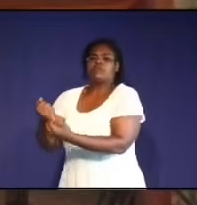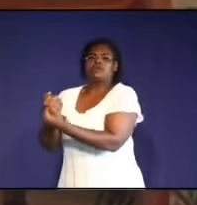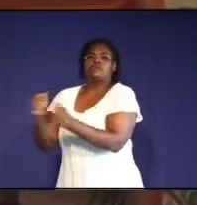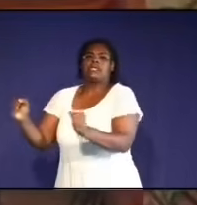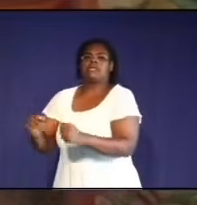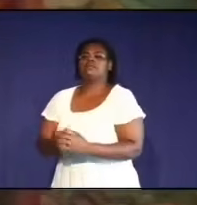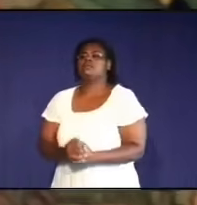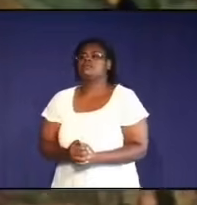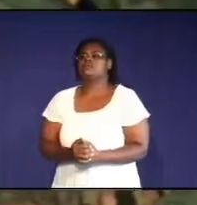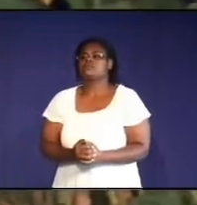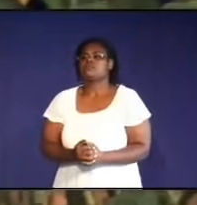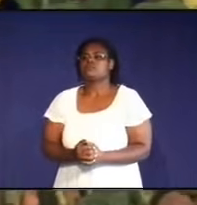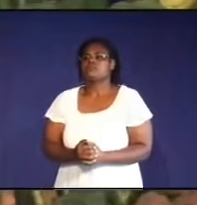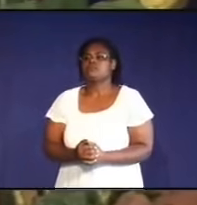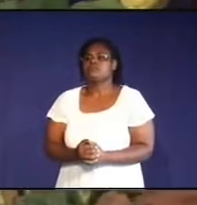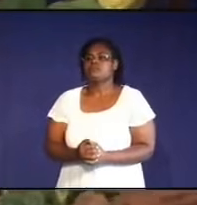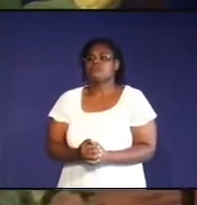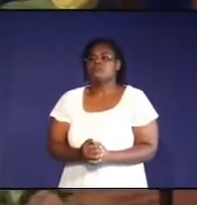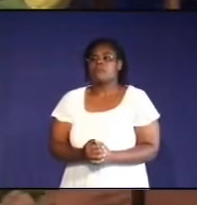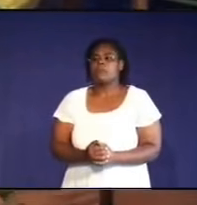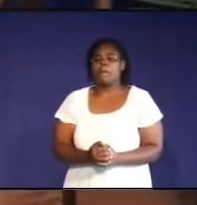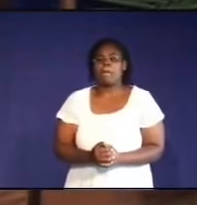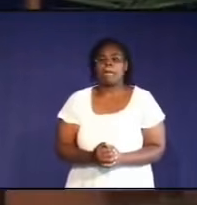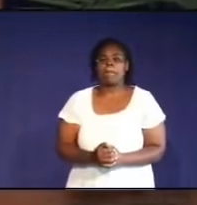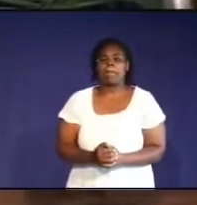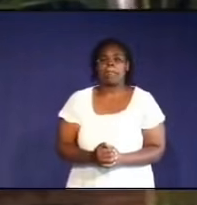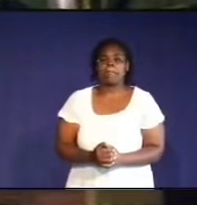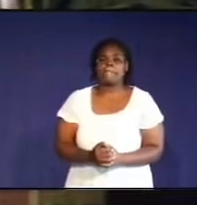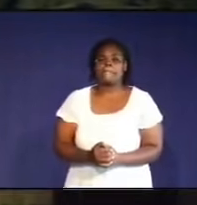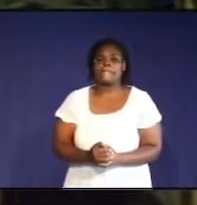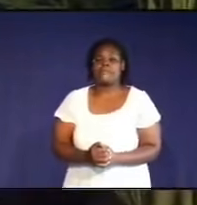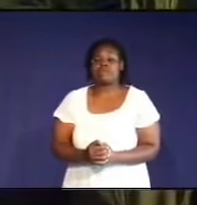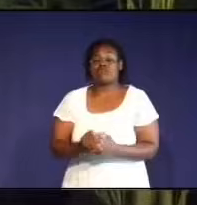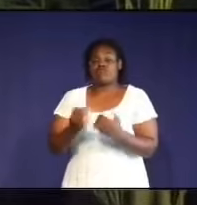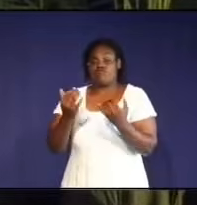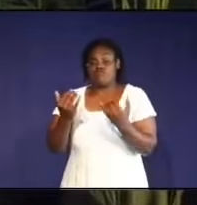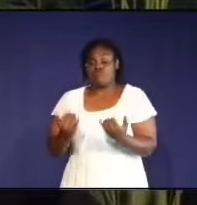in the closing part of the 6th